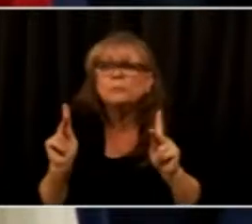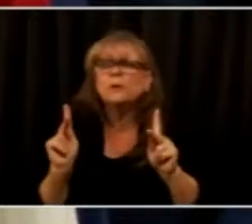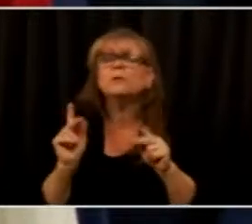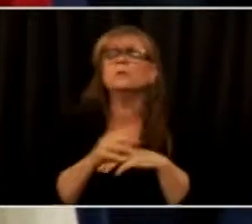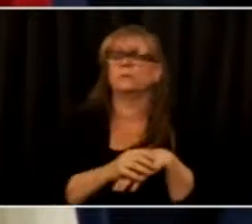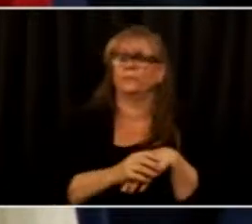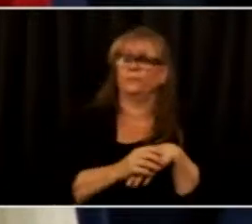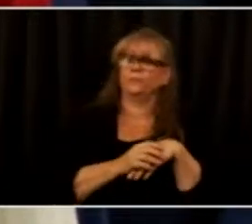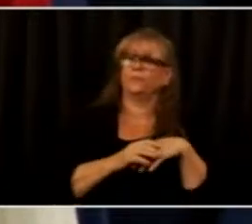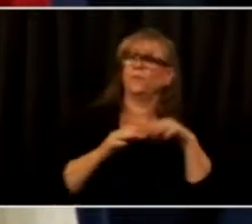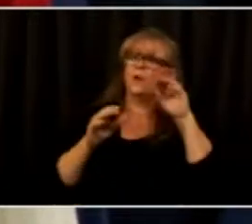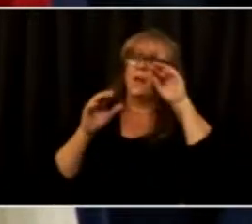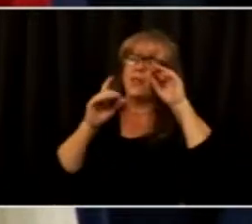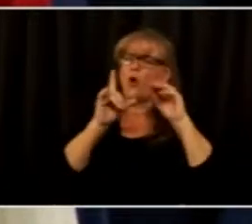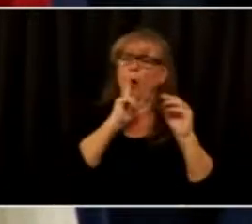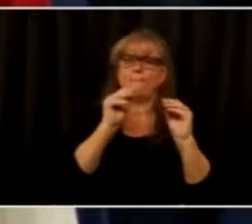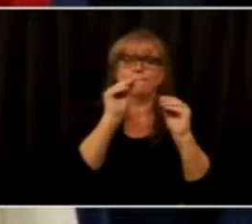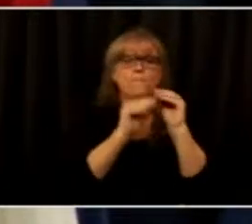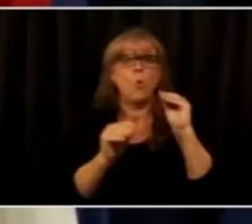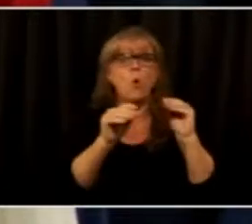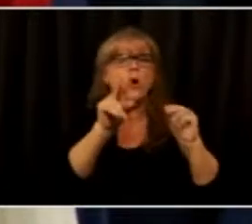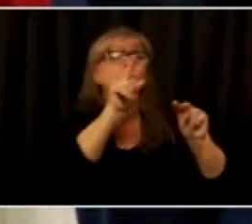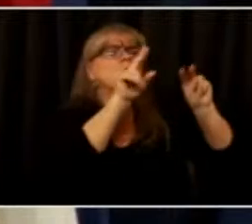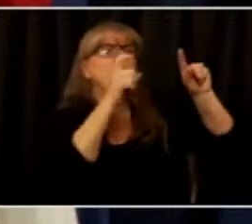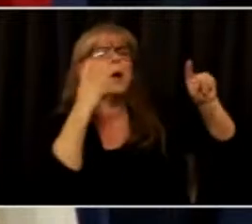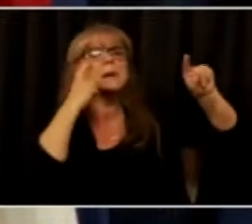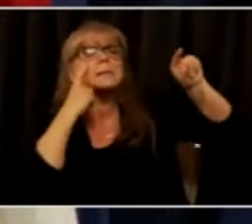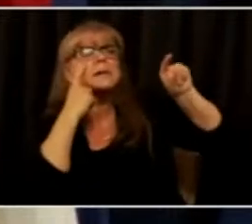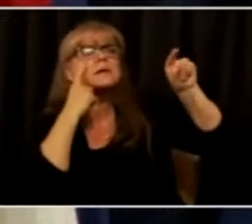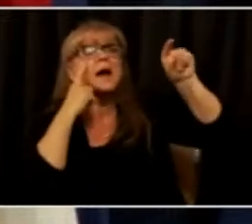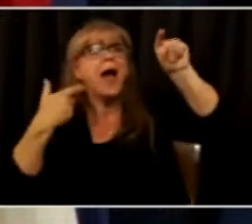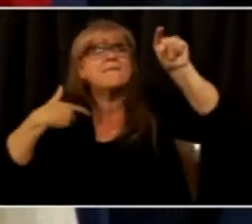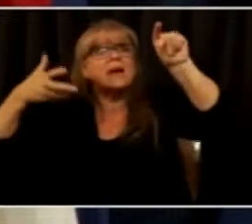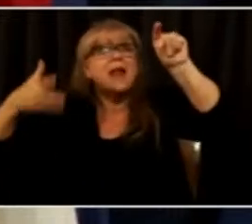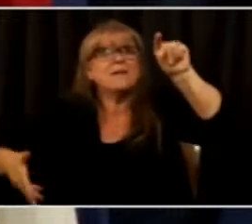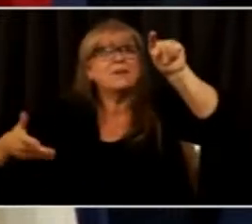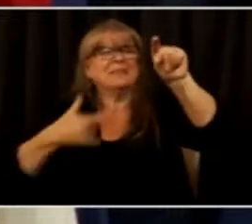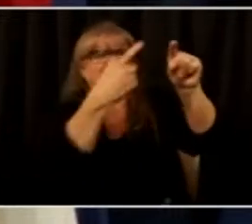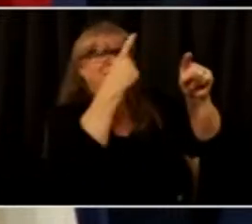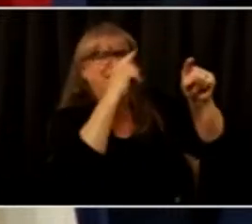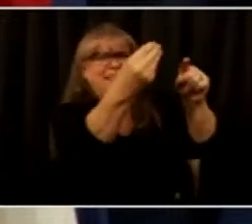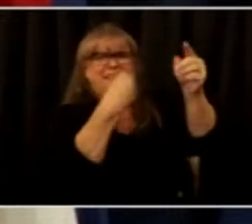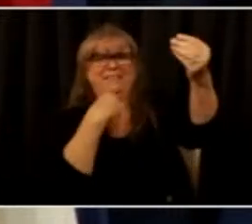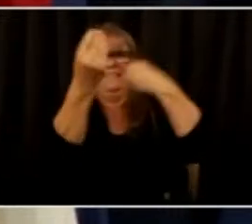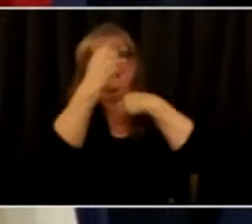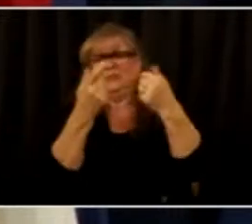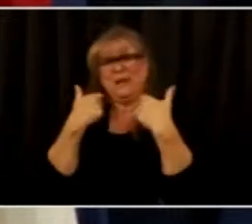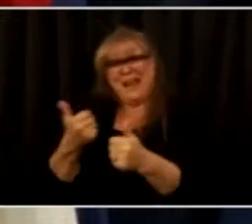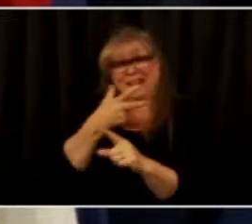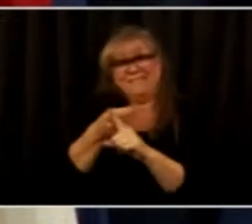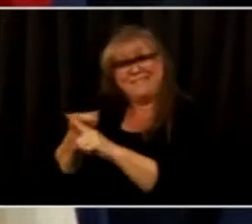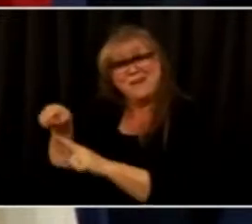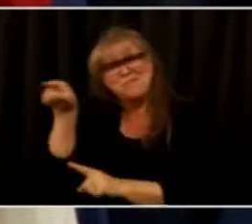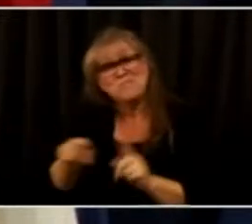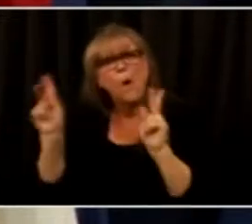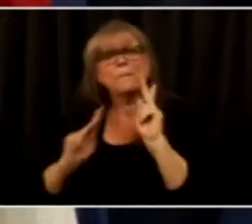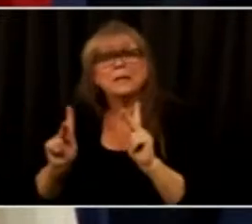it to the remaining people who are unvaccinated, and that's okay if a dose isn't used in 72 hours, and that's